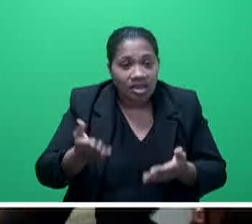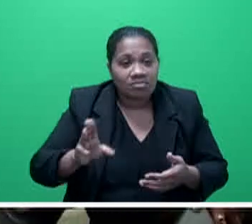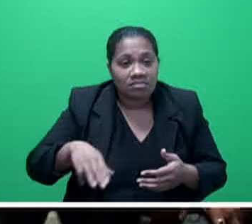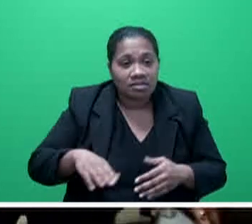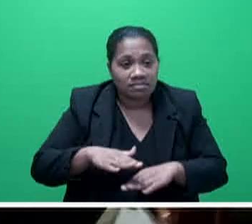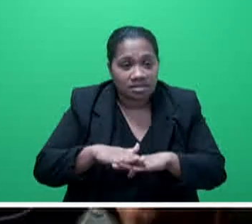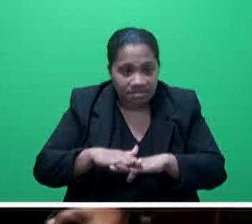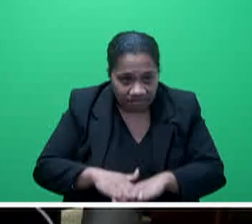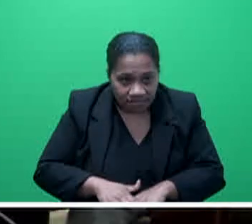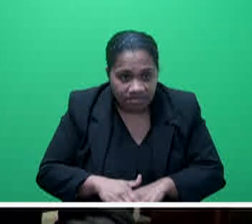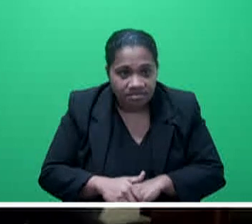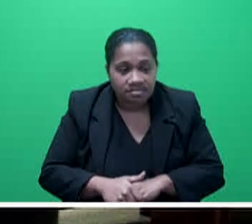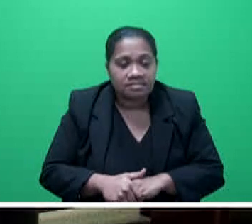seat.